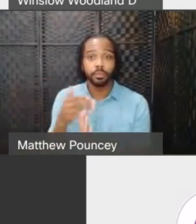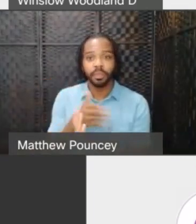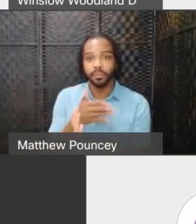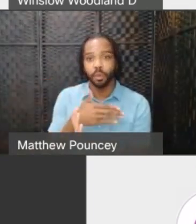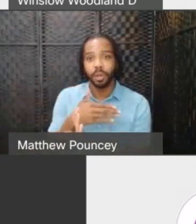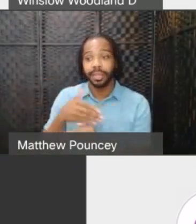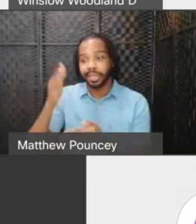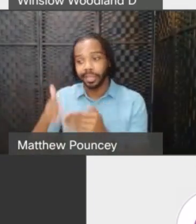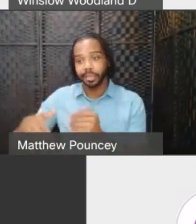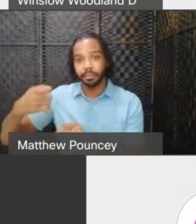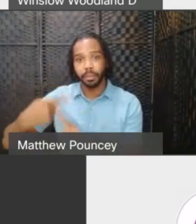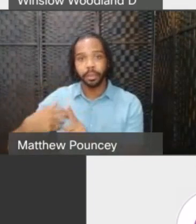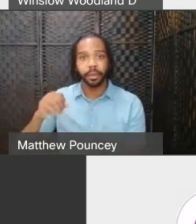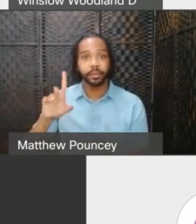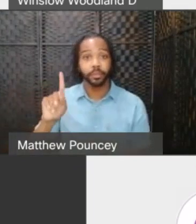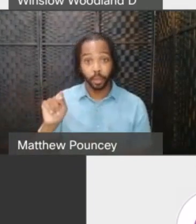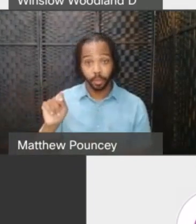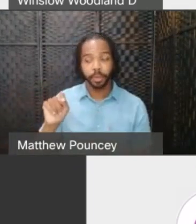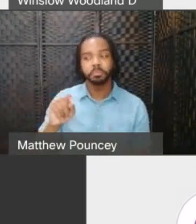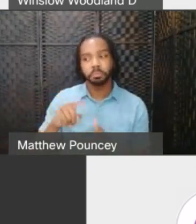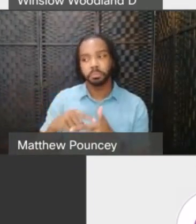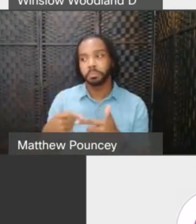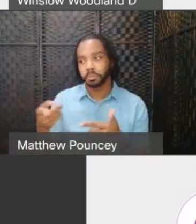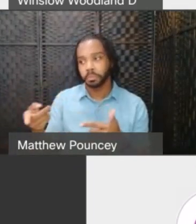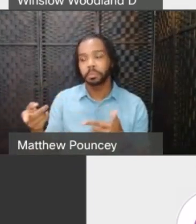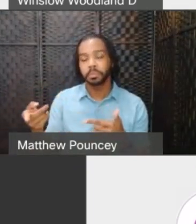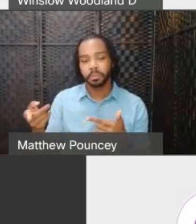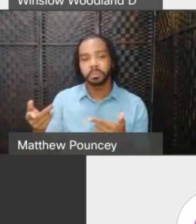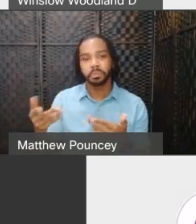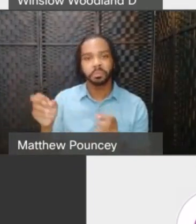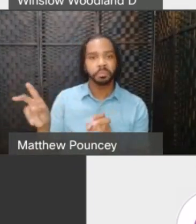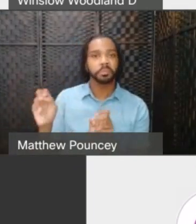of October, then they will probably be okay.